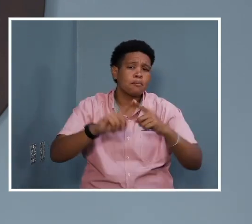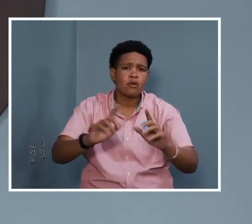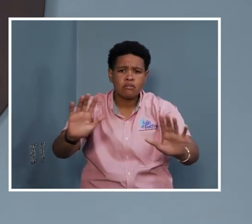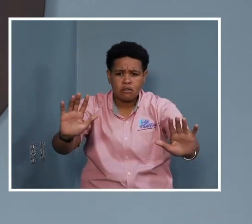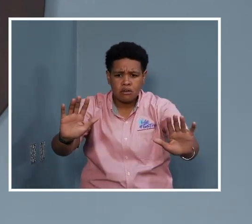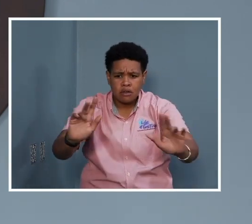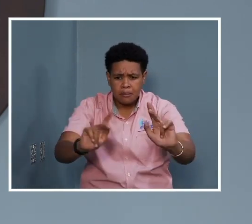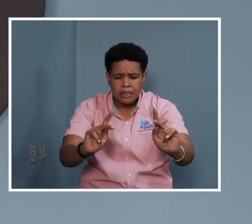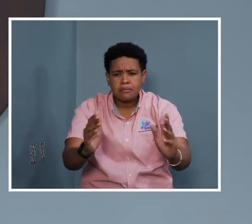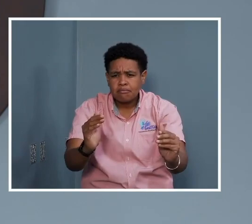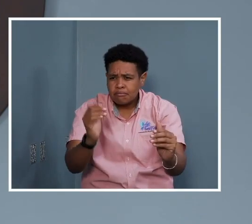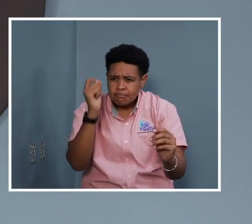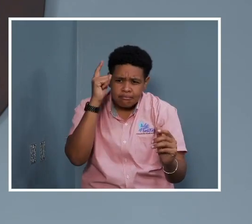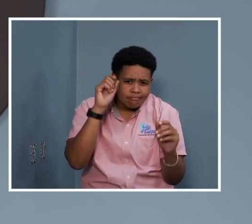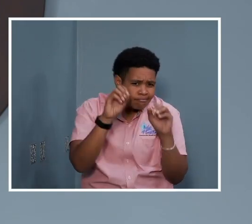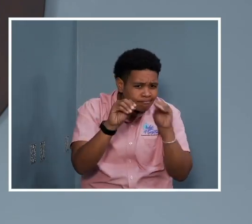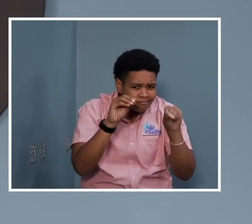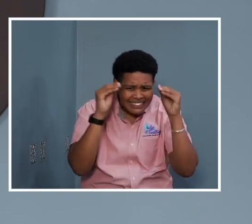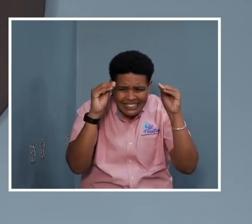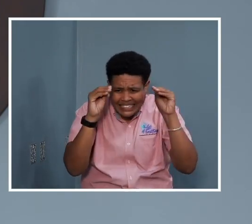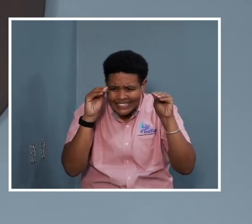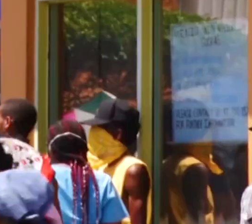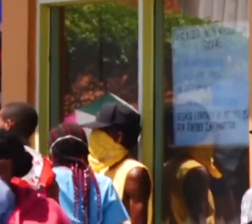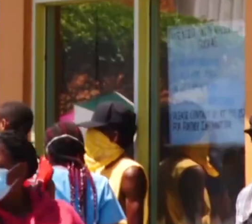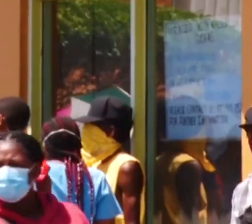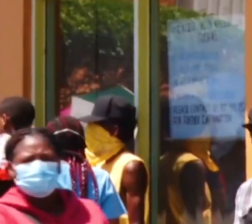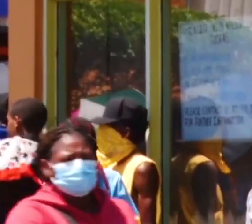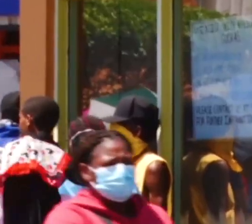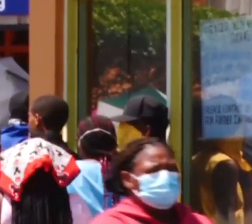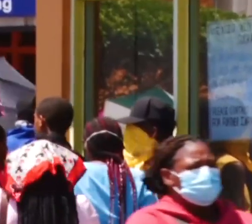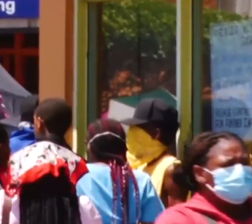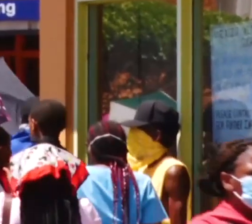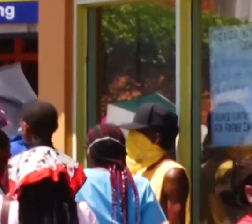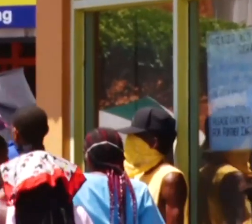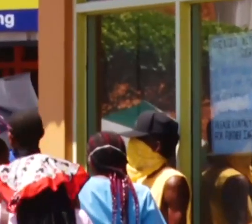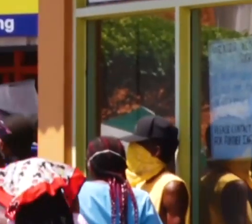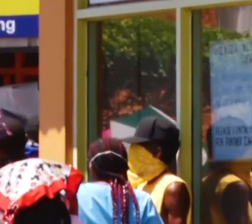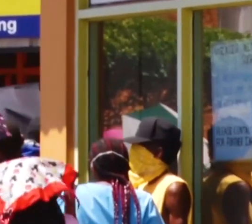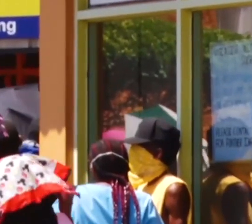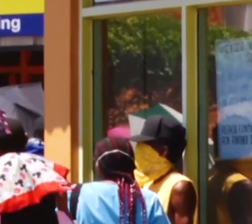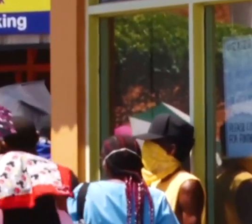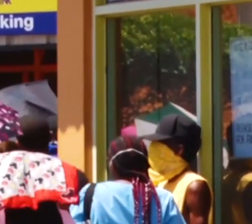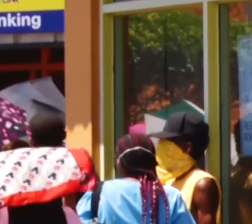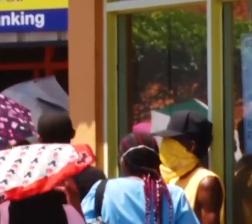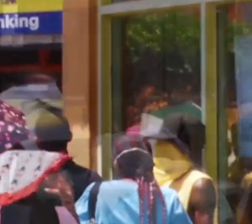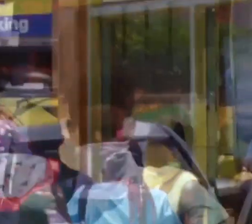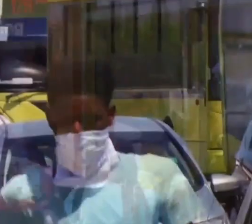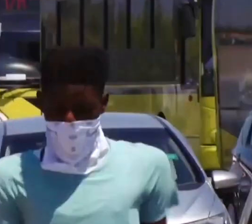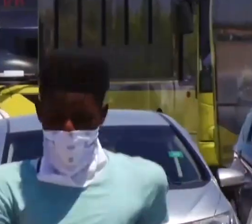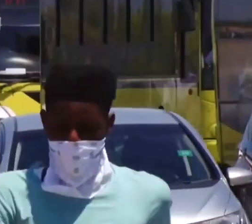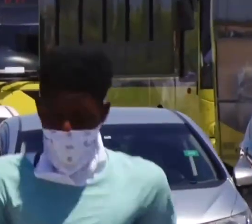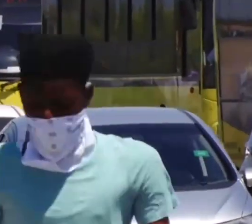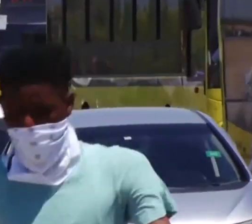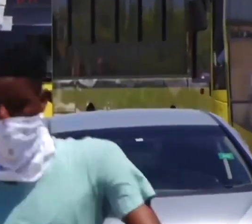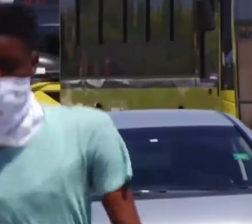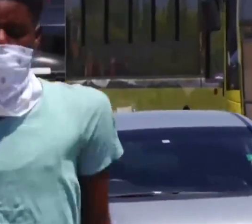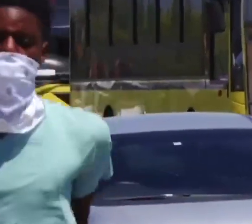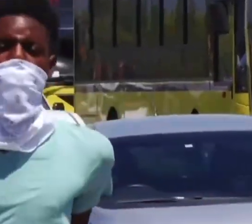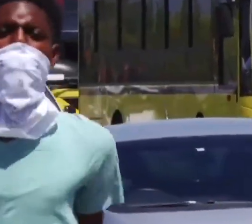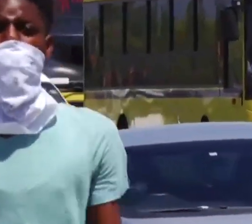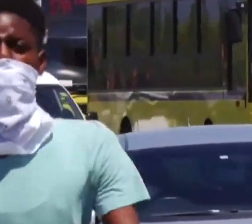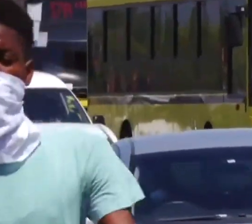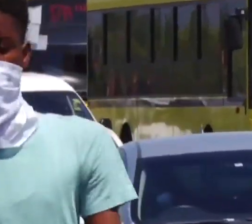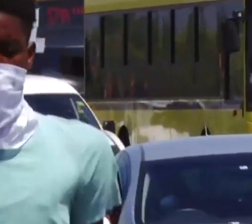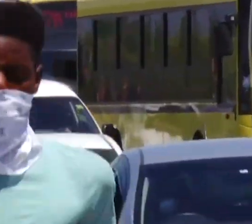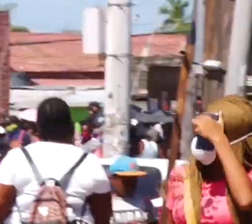our people along, and that is what we will be doing. The Prime Minister cautioned that Jamaicans might find themselves under